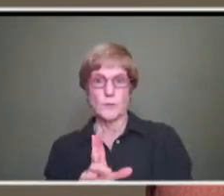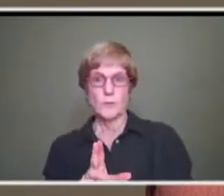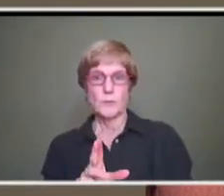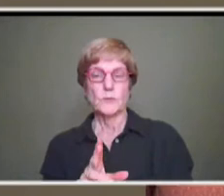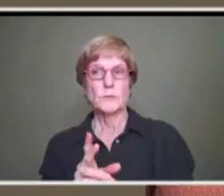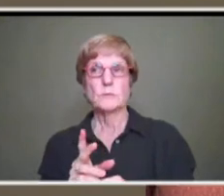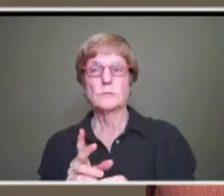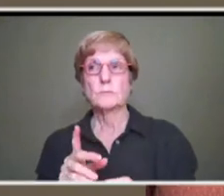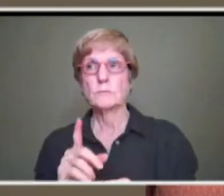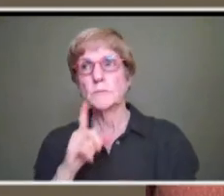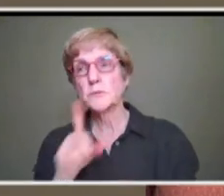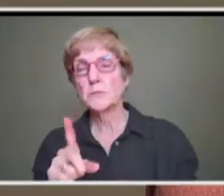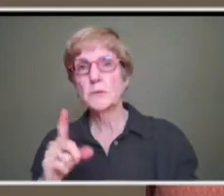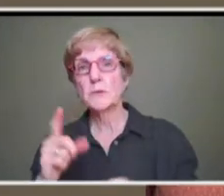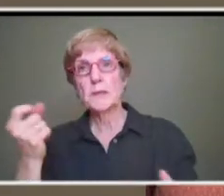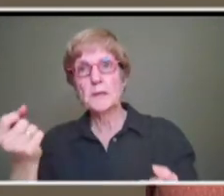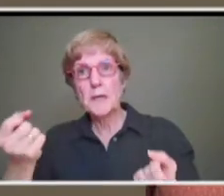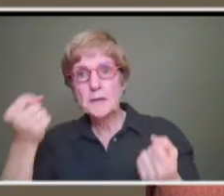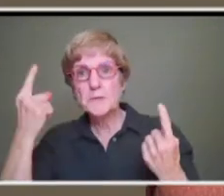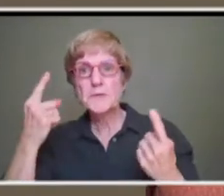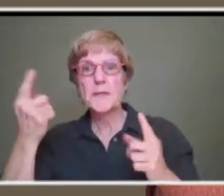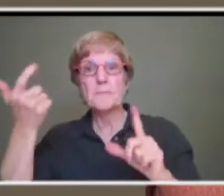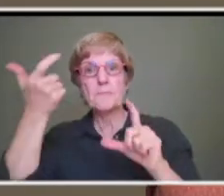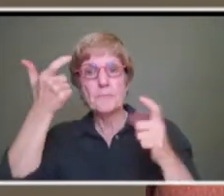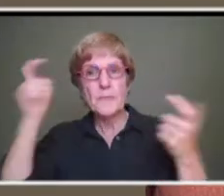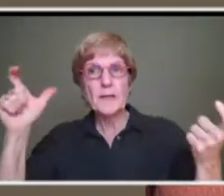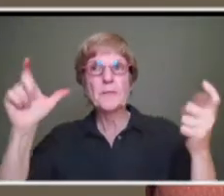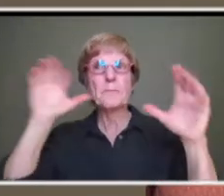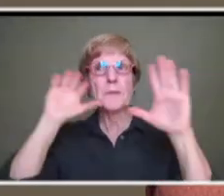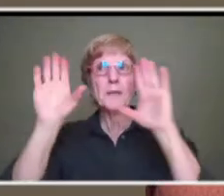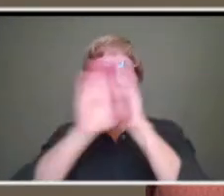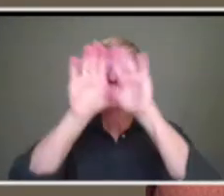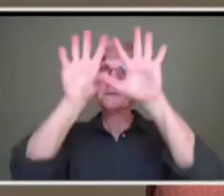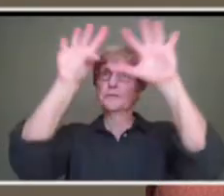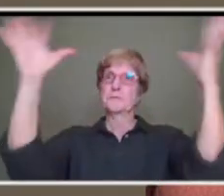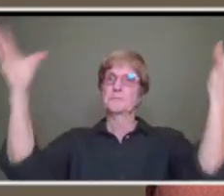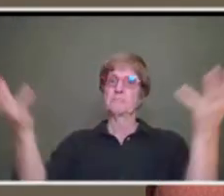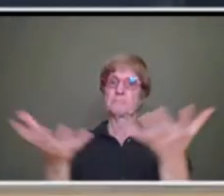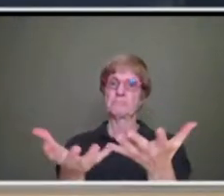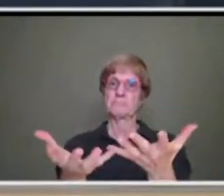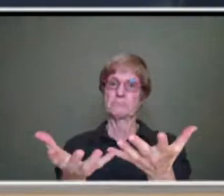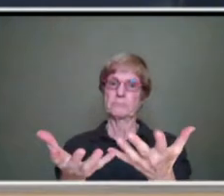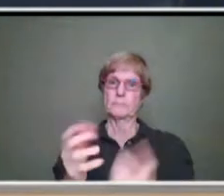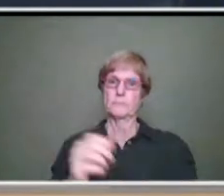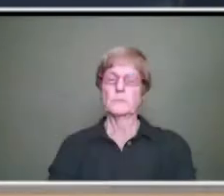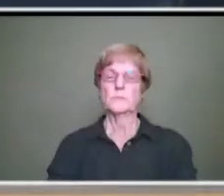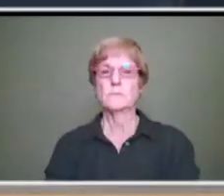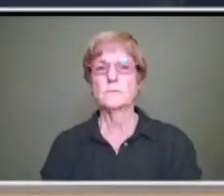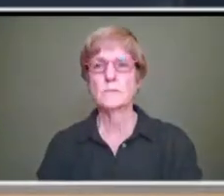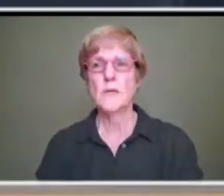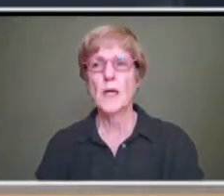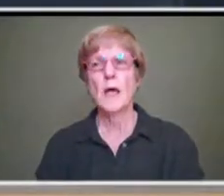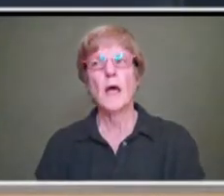a sort of big picture that's a tough question from uh